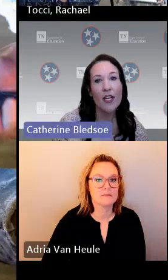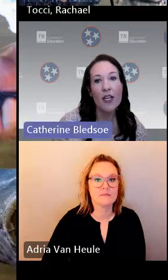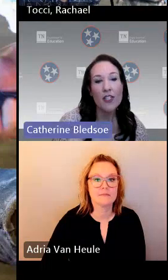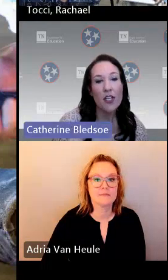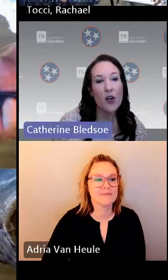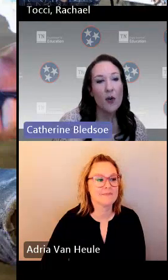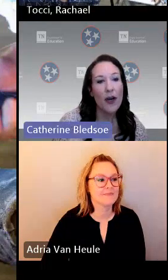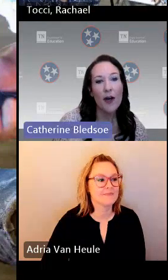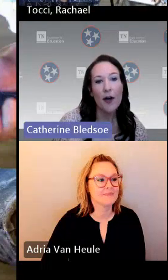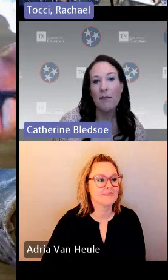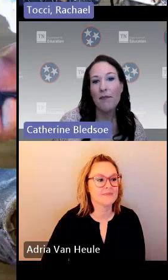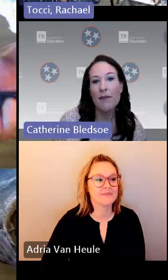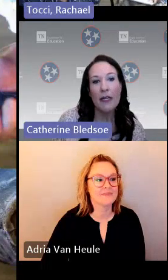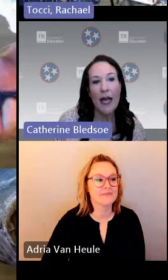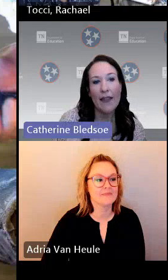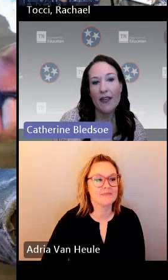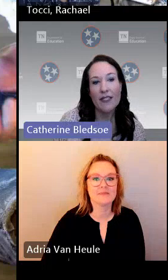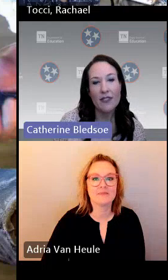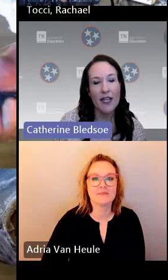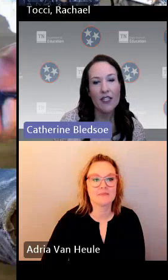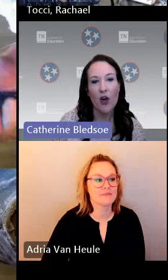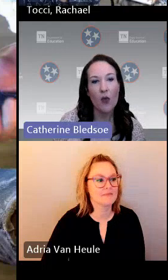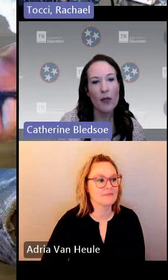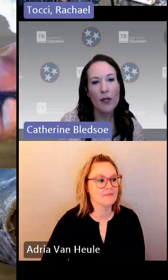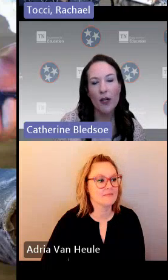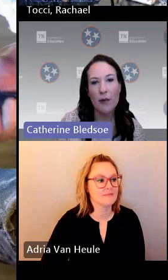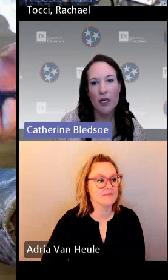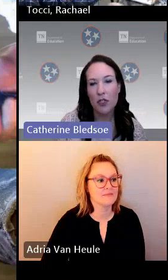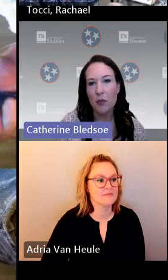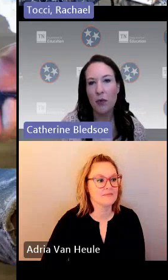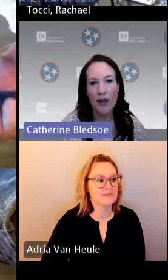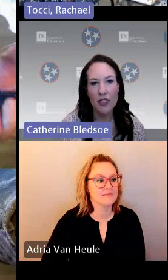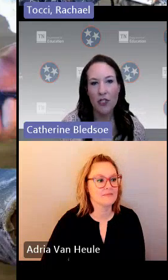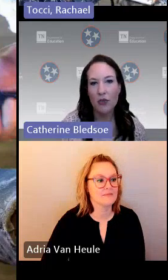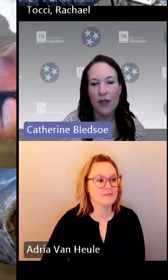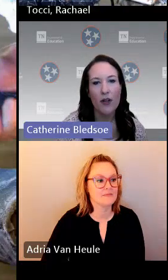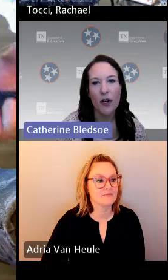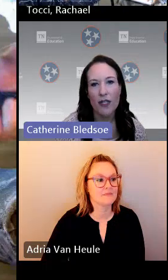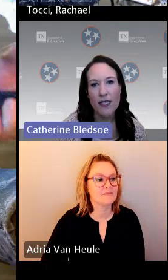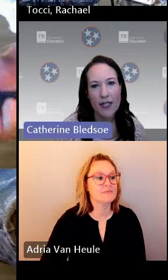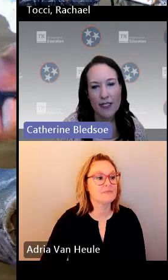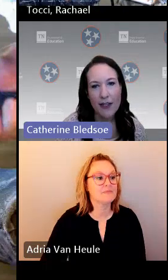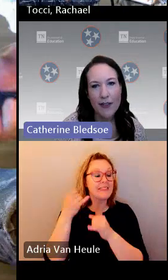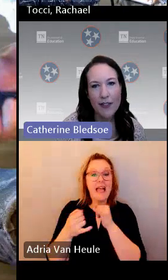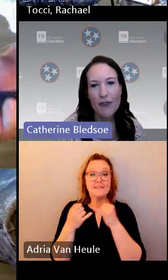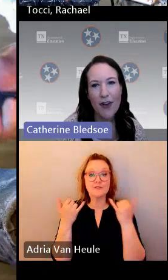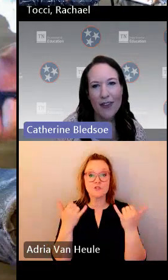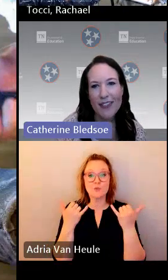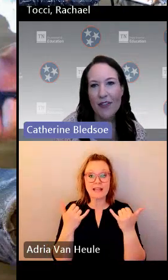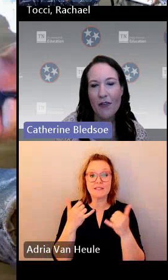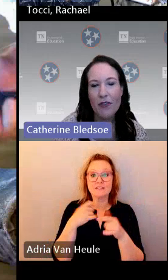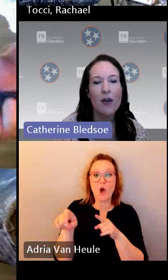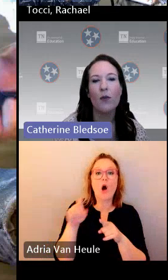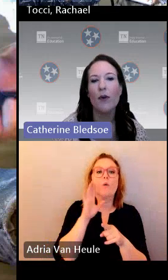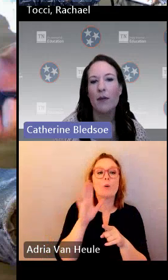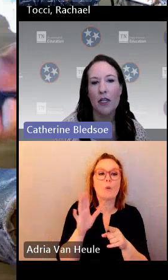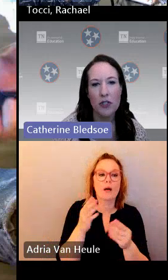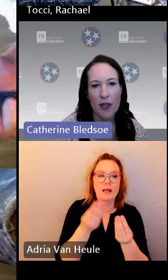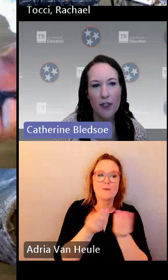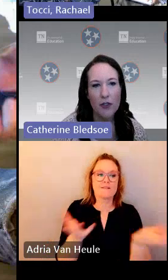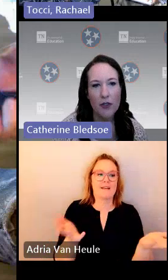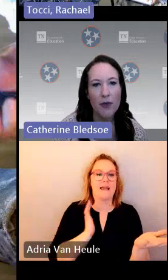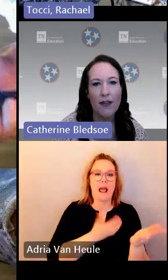All right. So at the end of today's call, we are going to make sure to provide you with our contact details. If you've not received those yet,